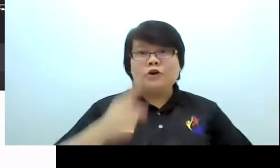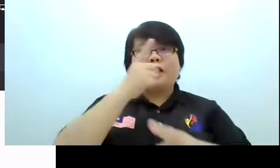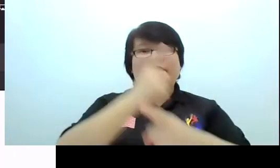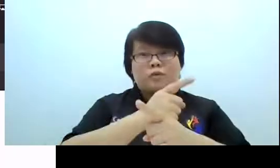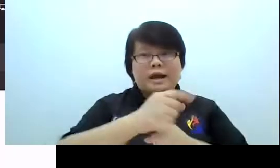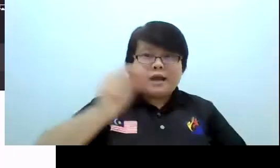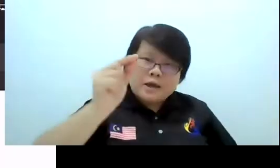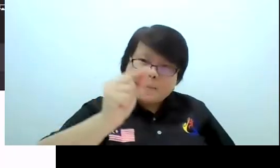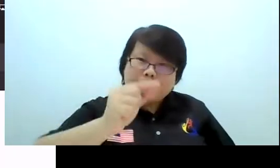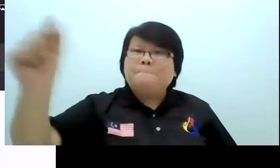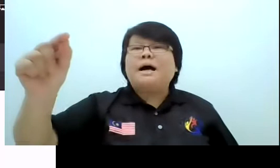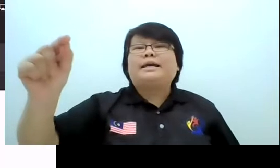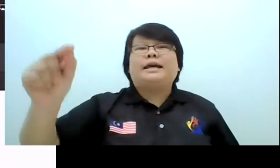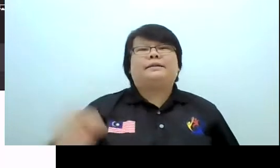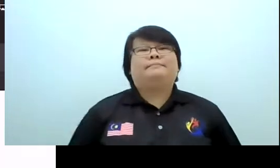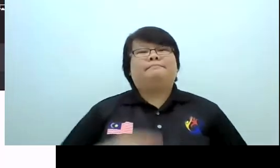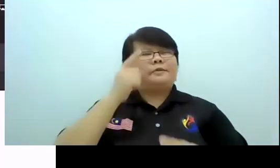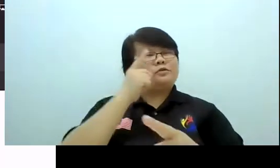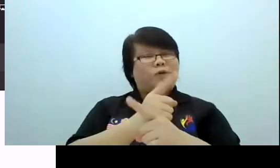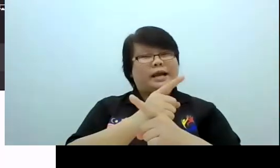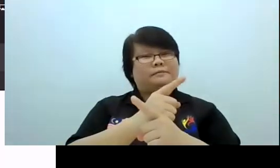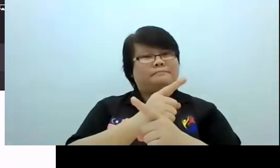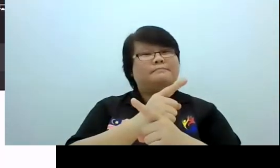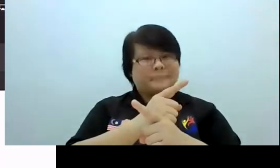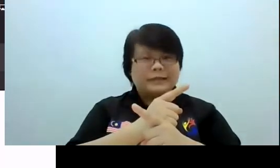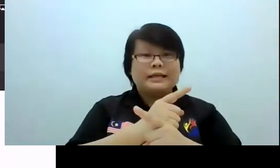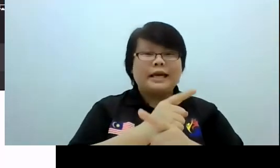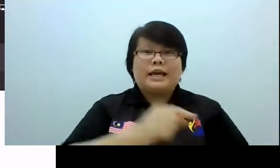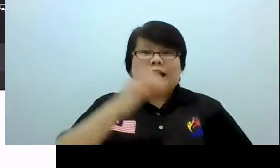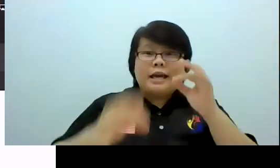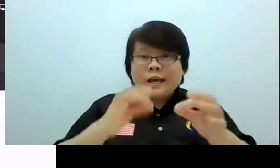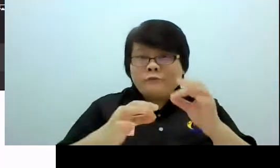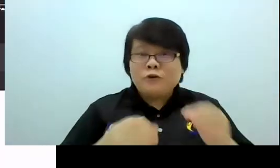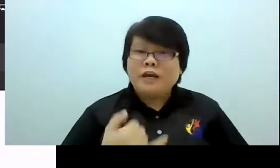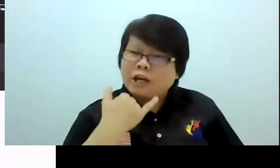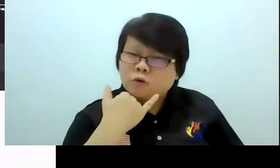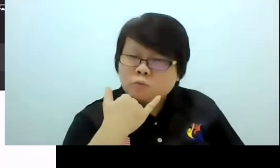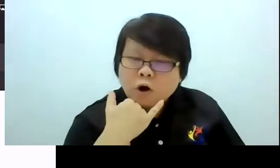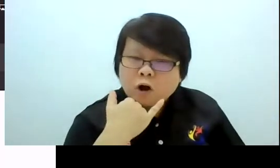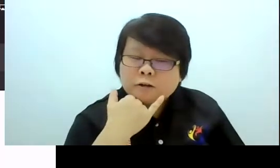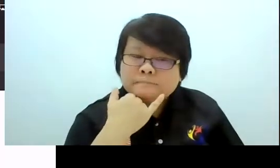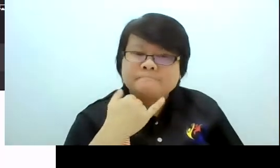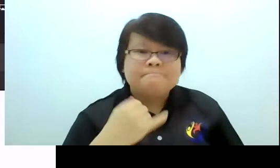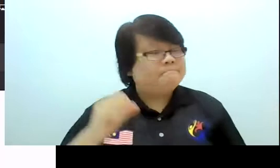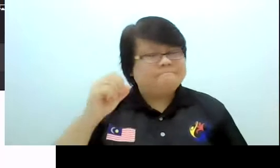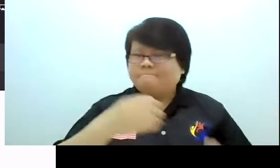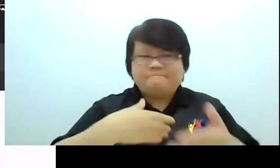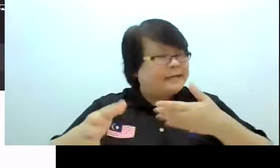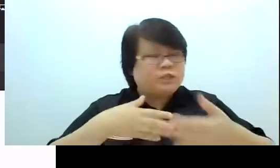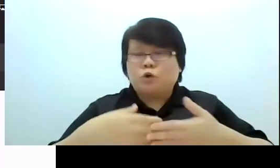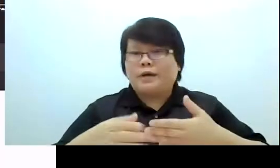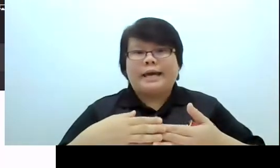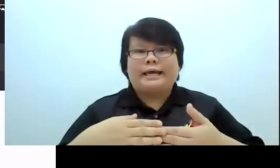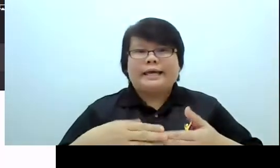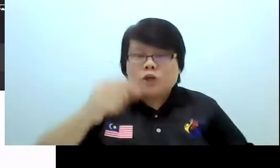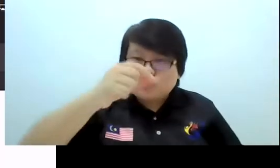If you got it right, you mark it right. Okay. If you get it wrong,